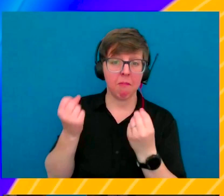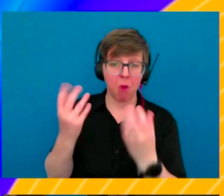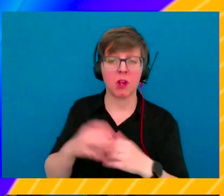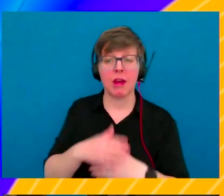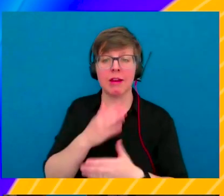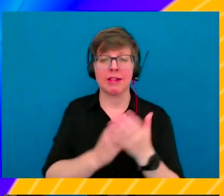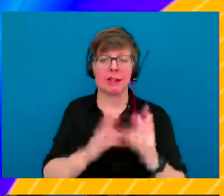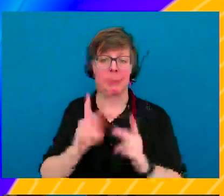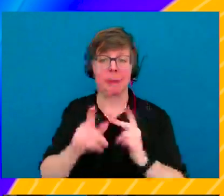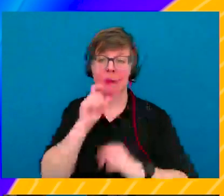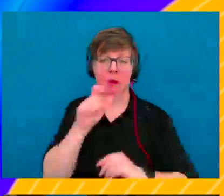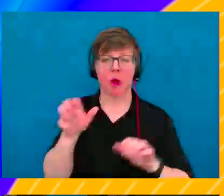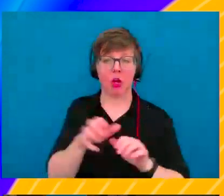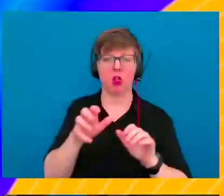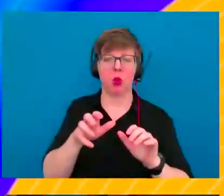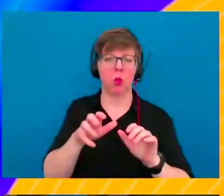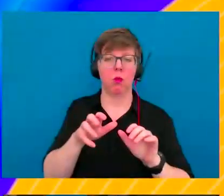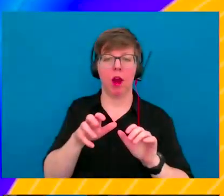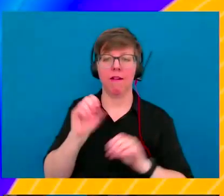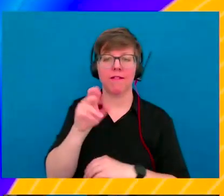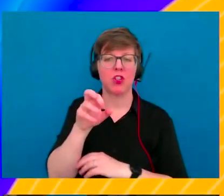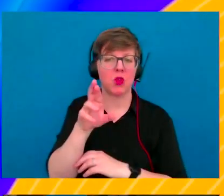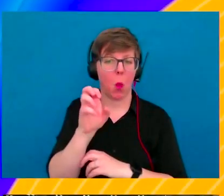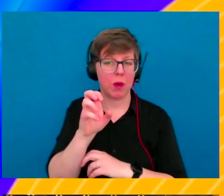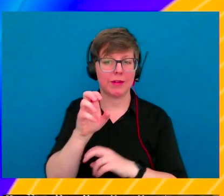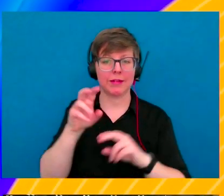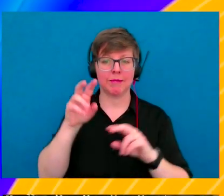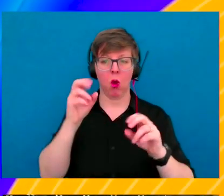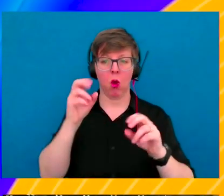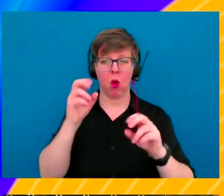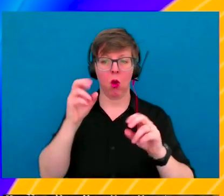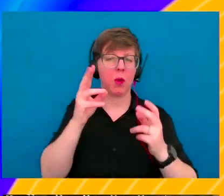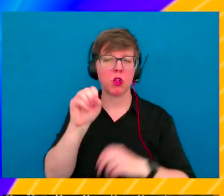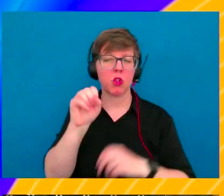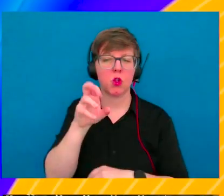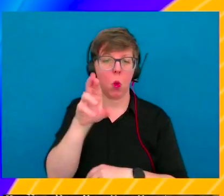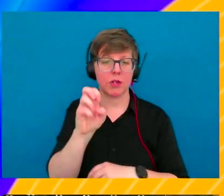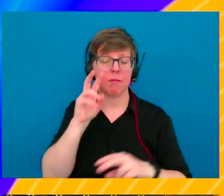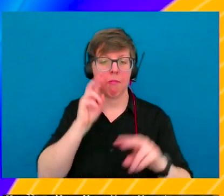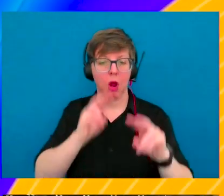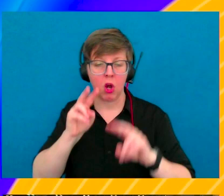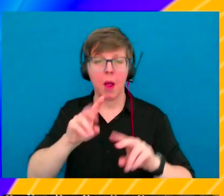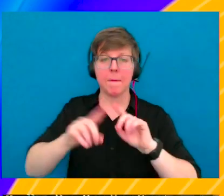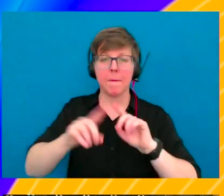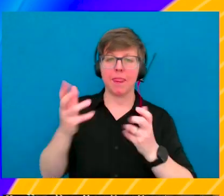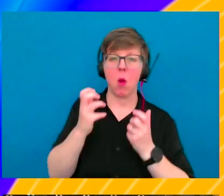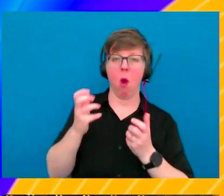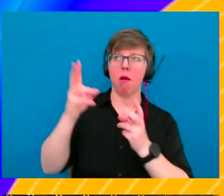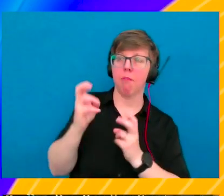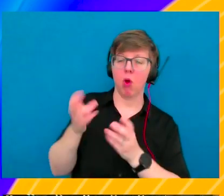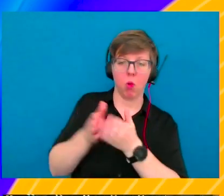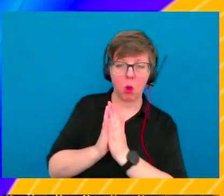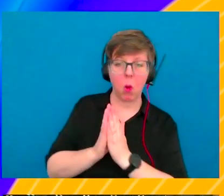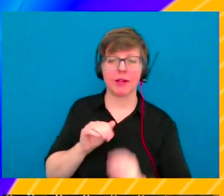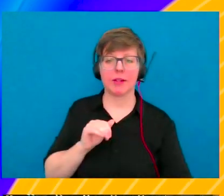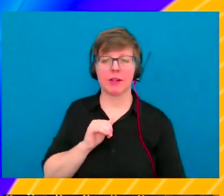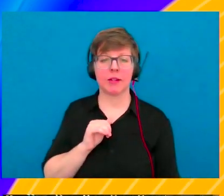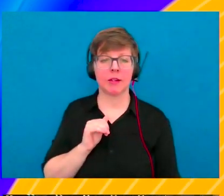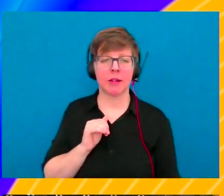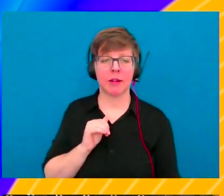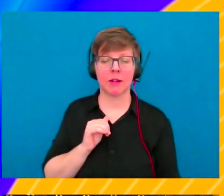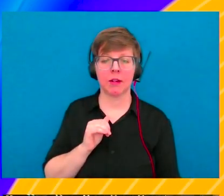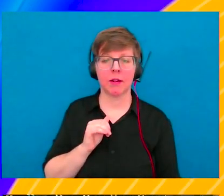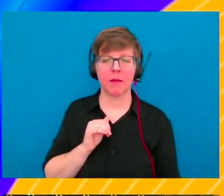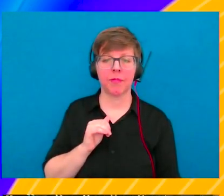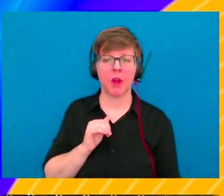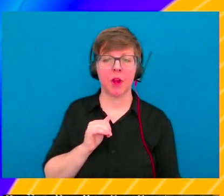multiple source repositories. What a concept. Pull requests, kind of that collaboration flow. Compute, we have these cloud